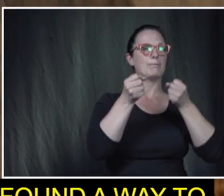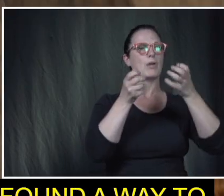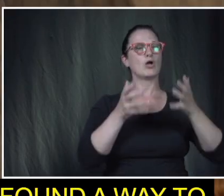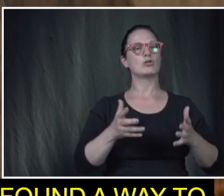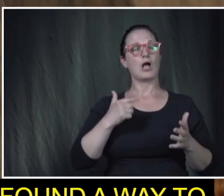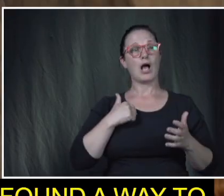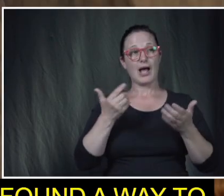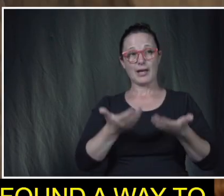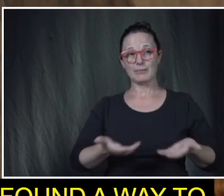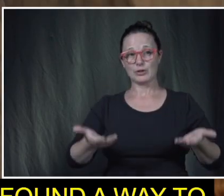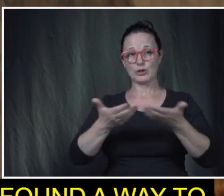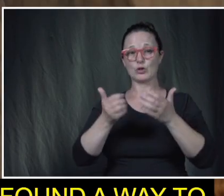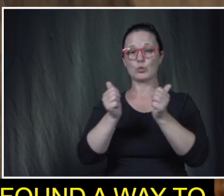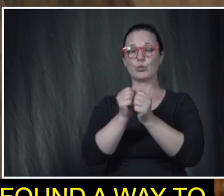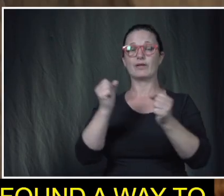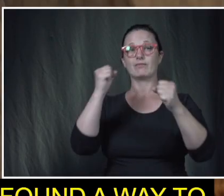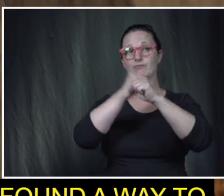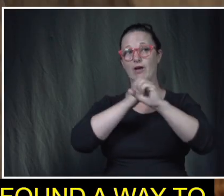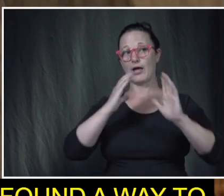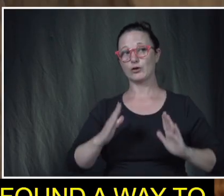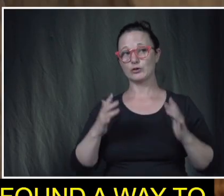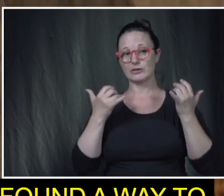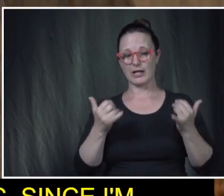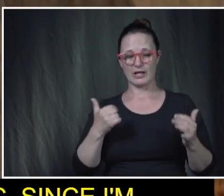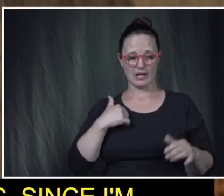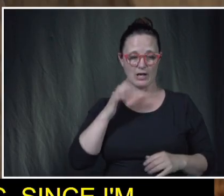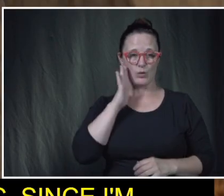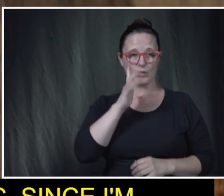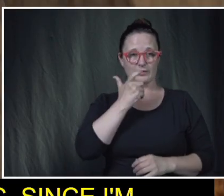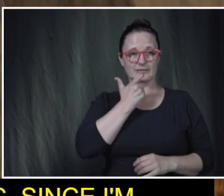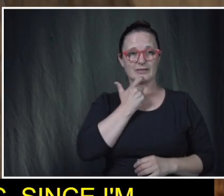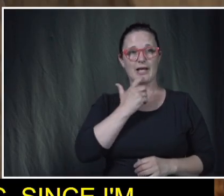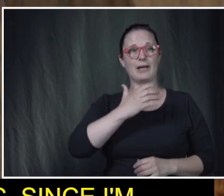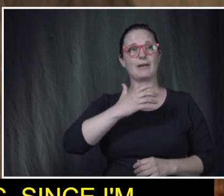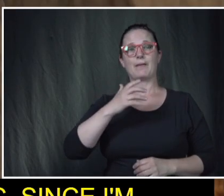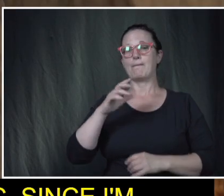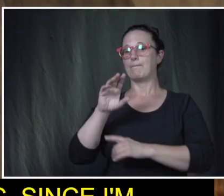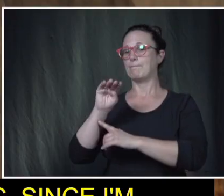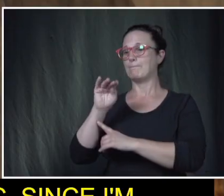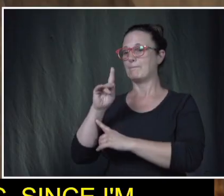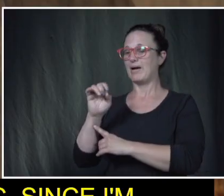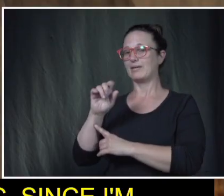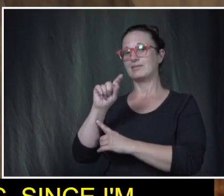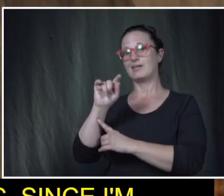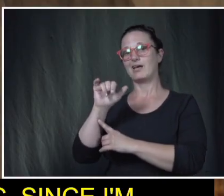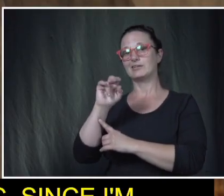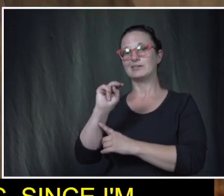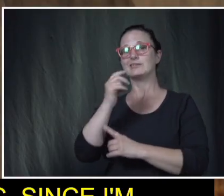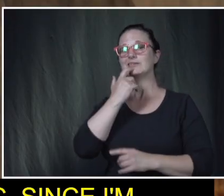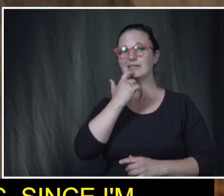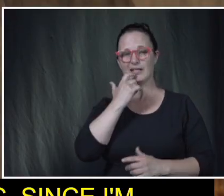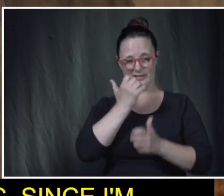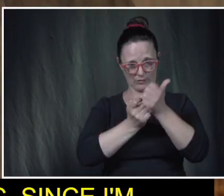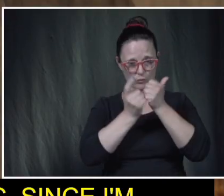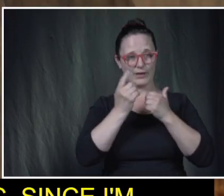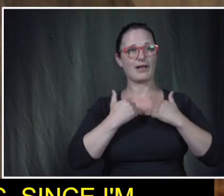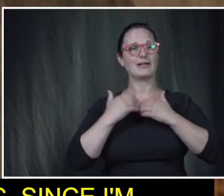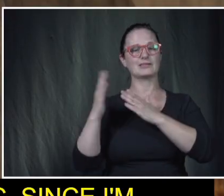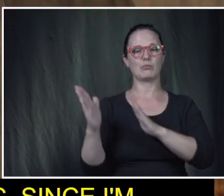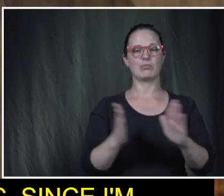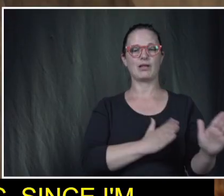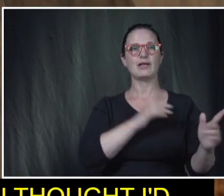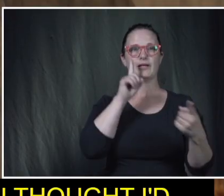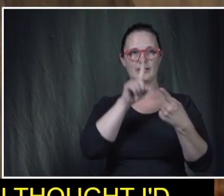today, I thought I'd do the same. Mike Tyson said, everyone has a plan until they get punched